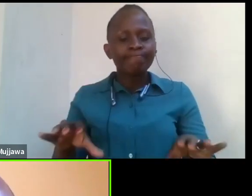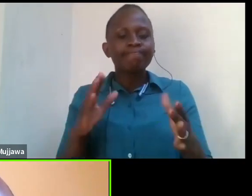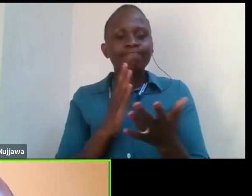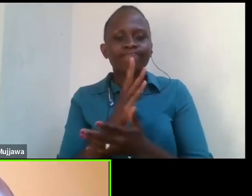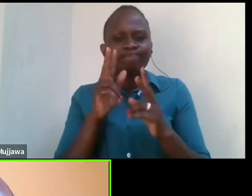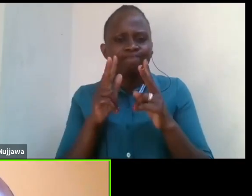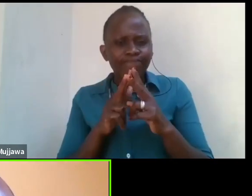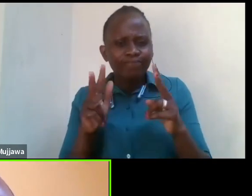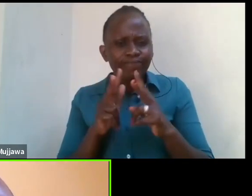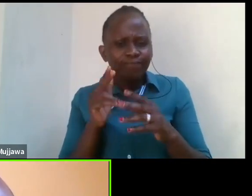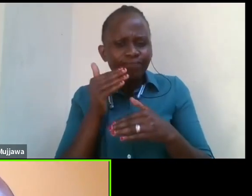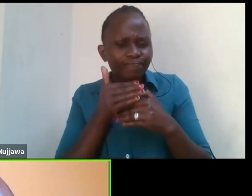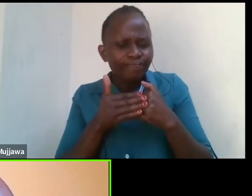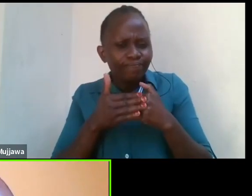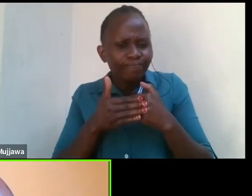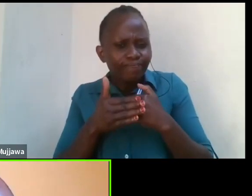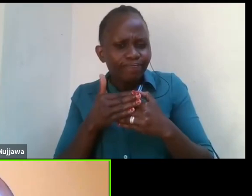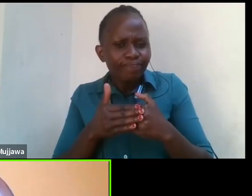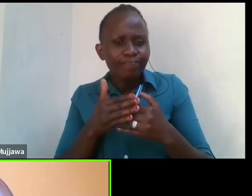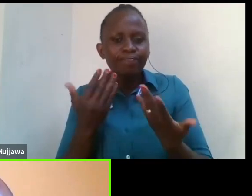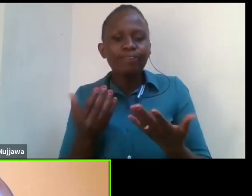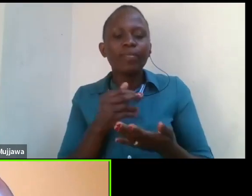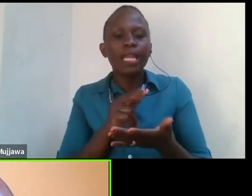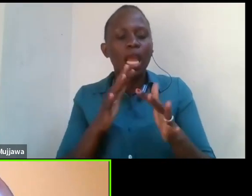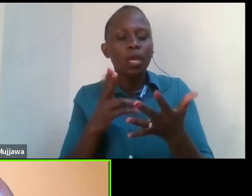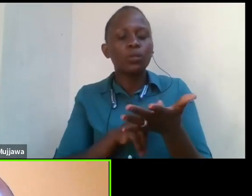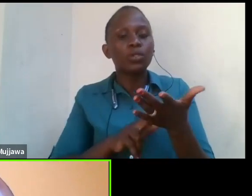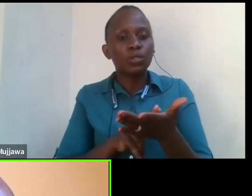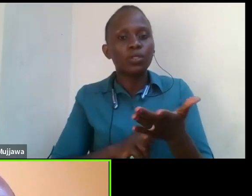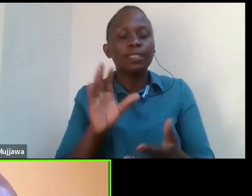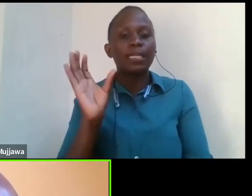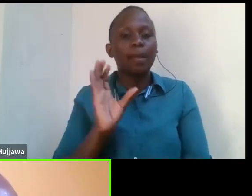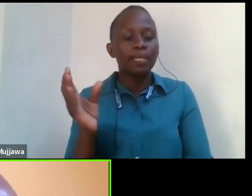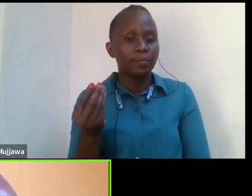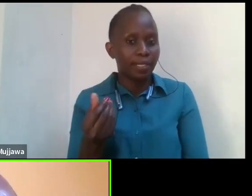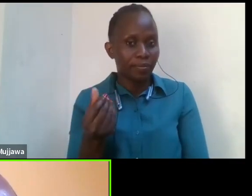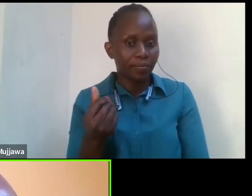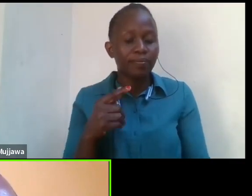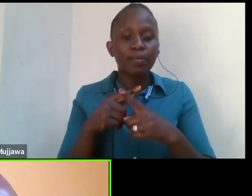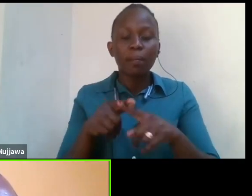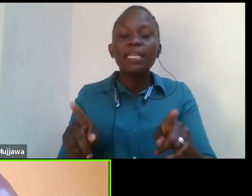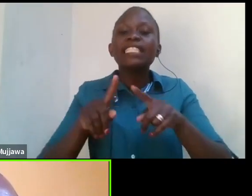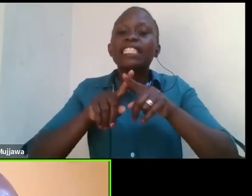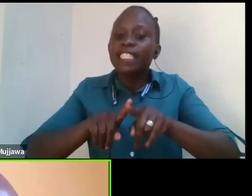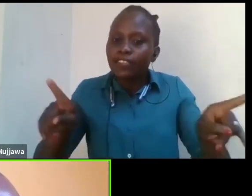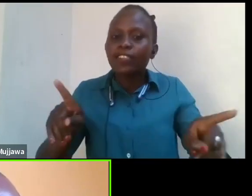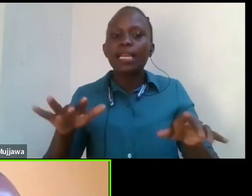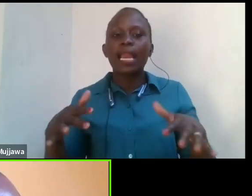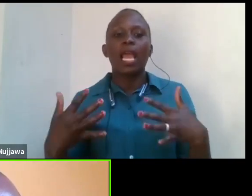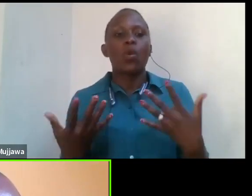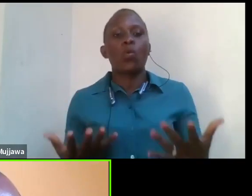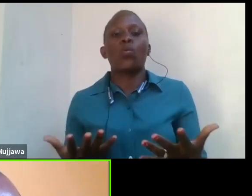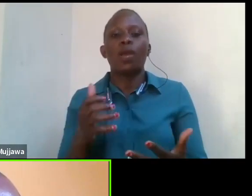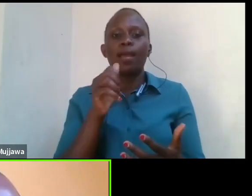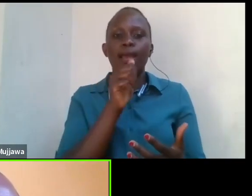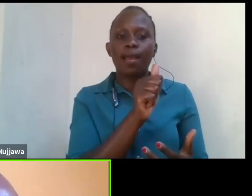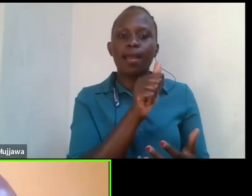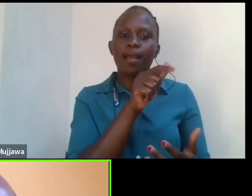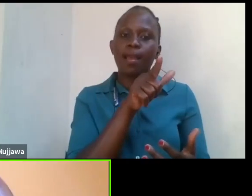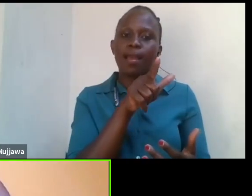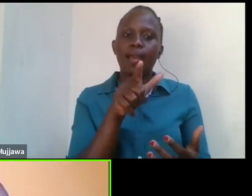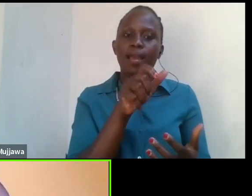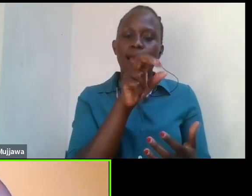close in terms of applicability in commerce. But what differentiates Alan's product